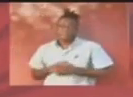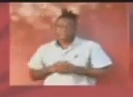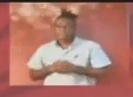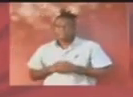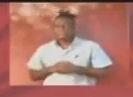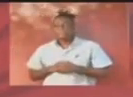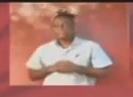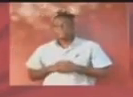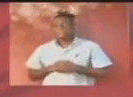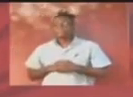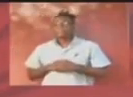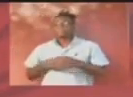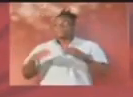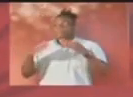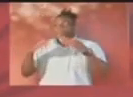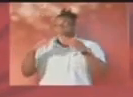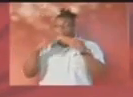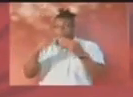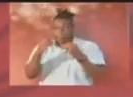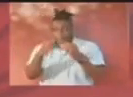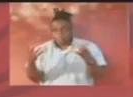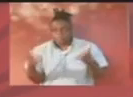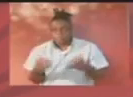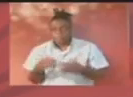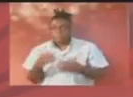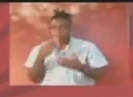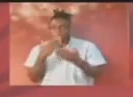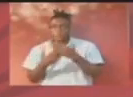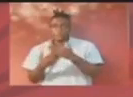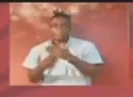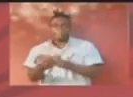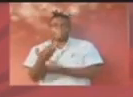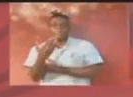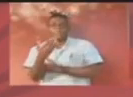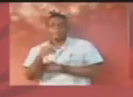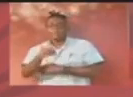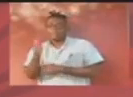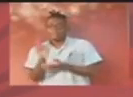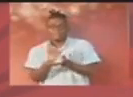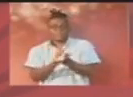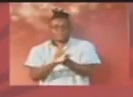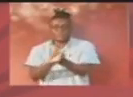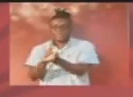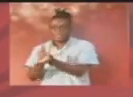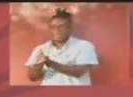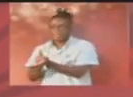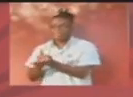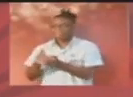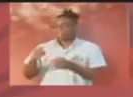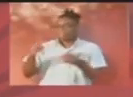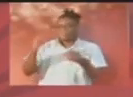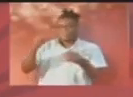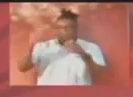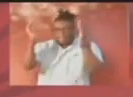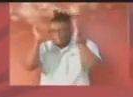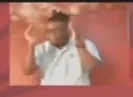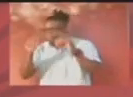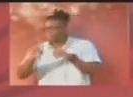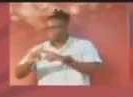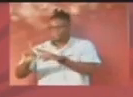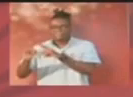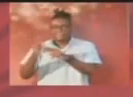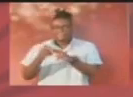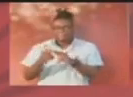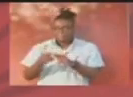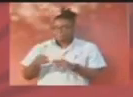Thank you very much, Mr. Alexander, and good morning to my colleagues, Dr. Hines and Dr. Wheeler, and to all my colleagues in the